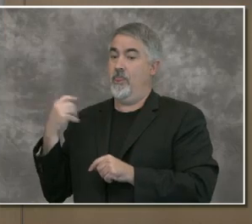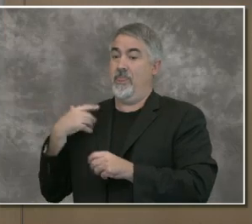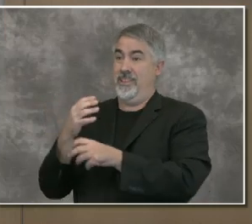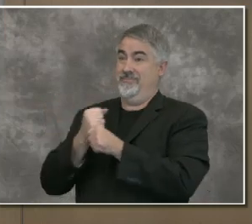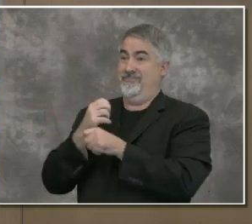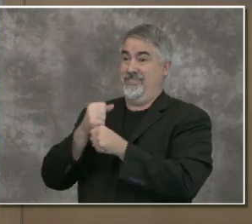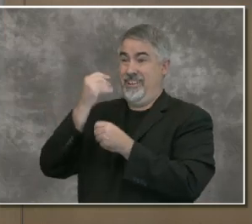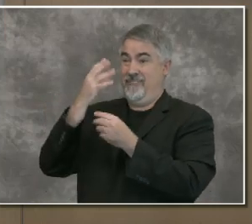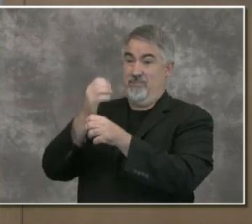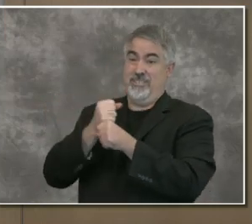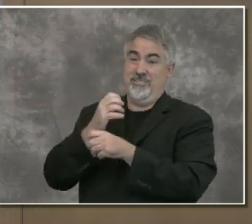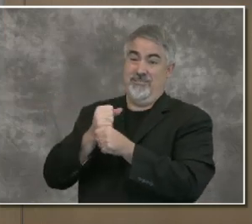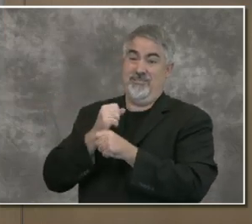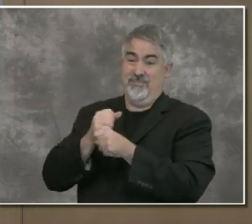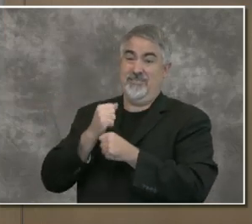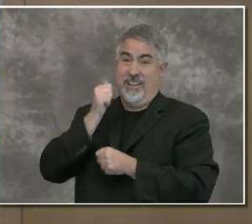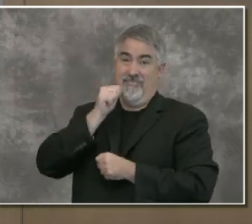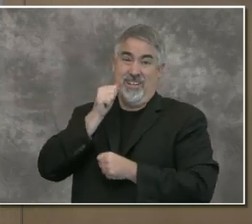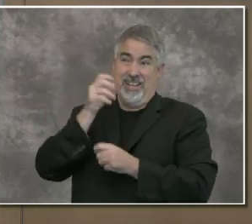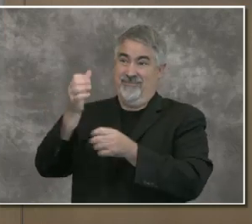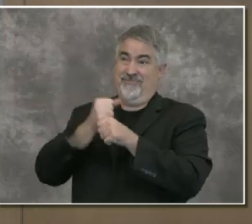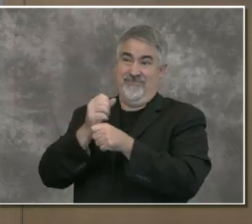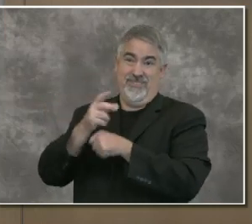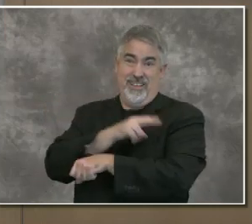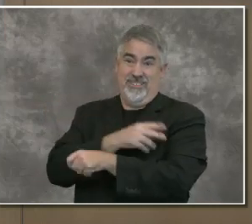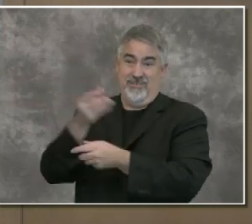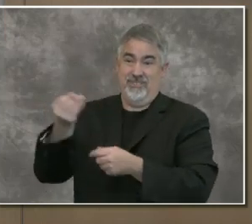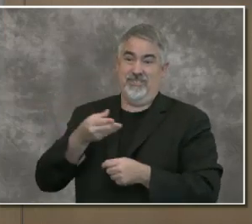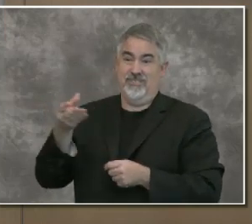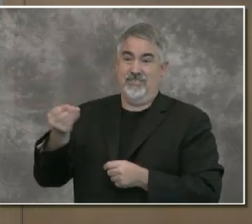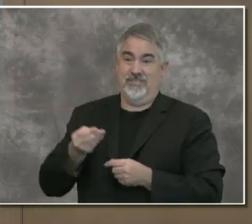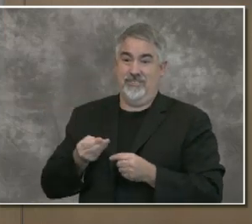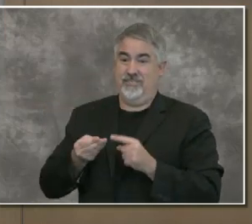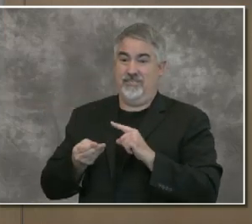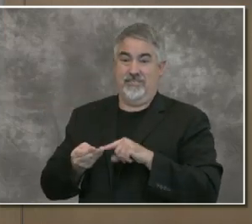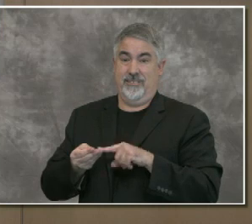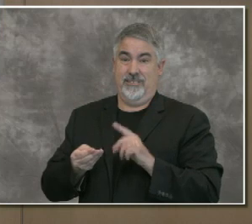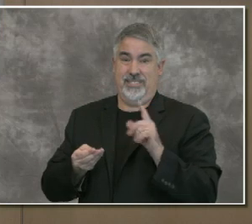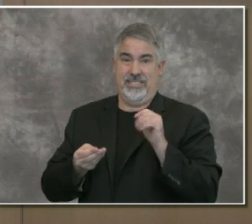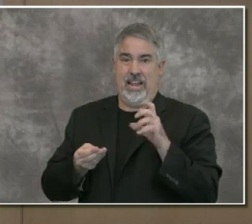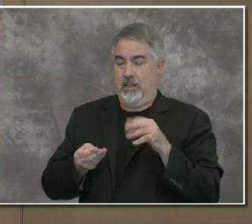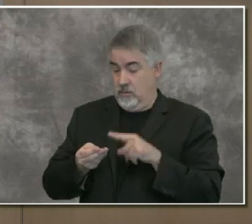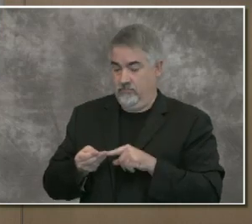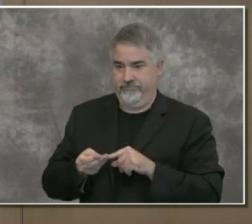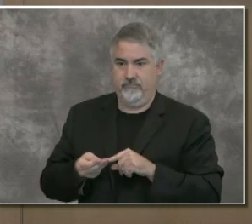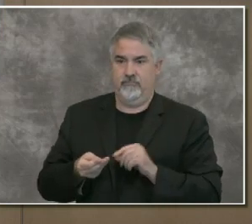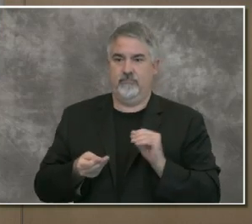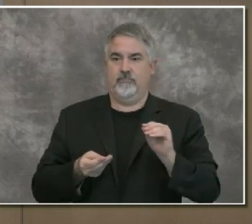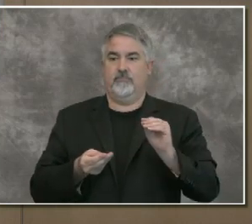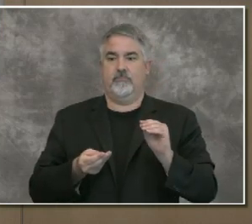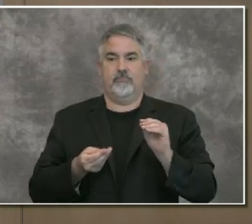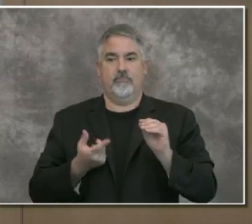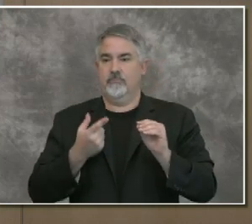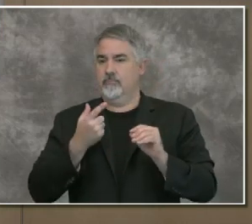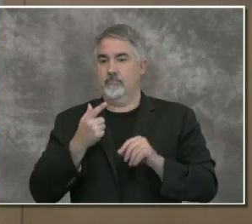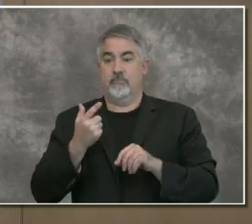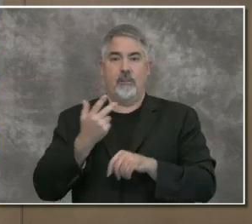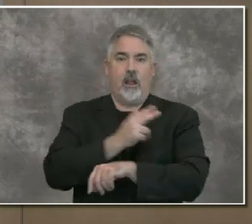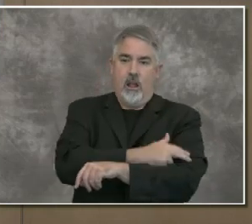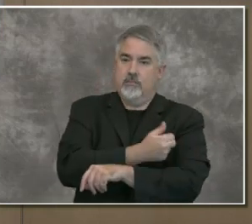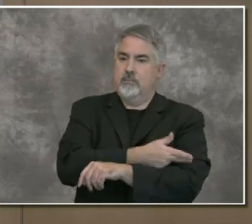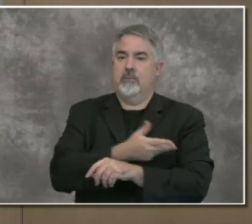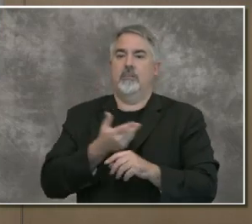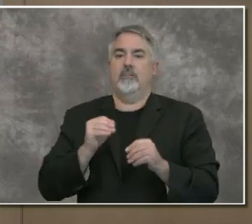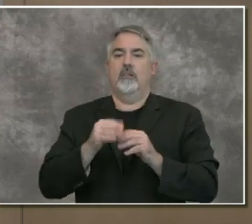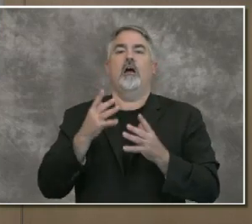of a patient that changes and they were not hospitalized and became hospitalized, or were in fact hospitalized and